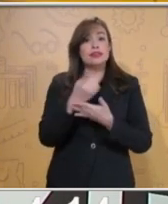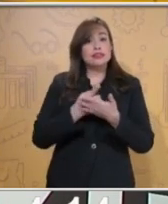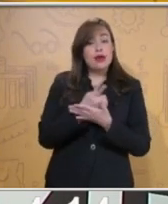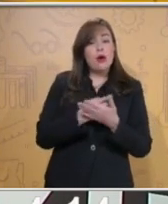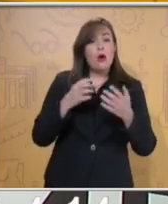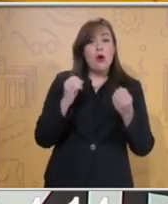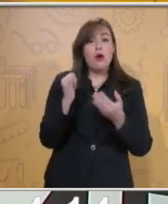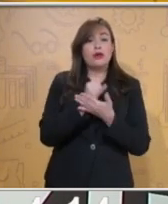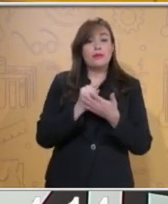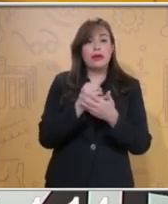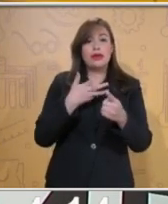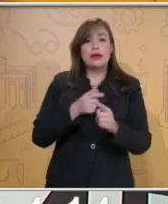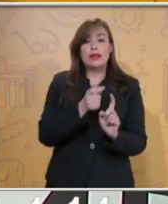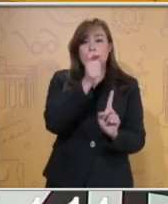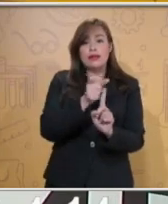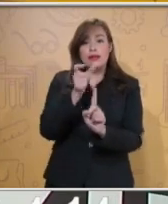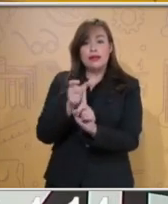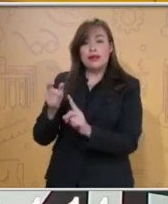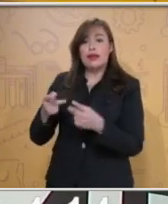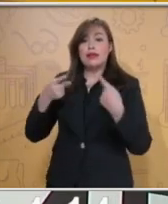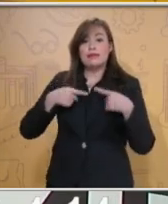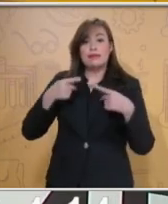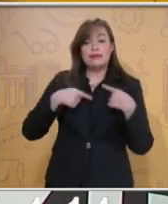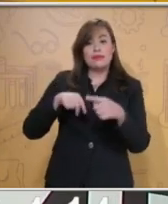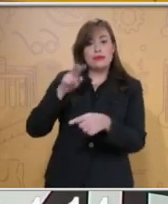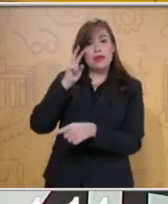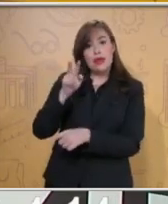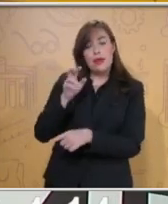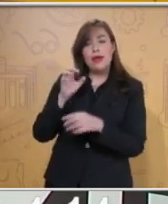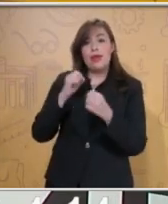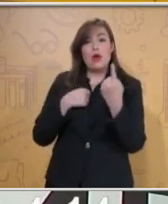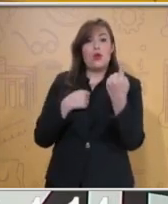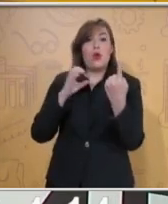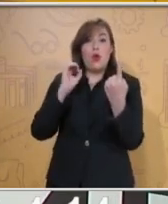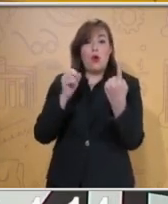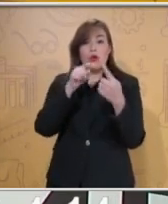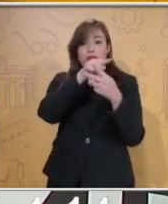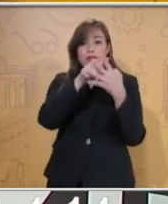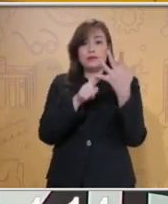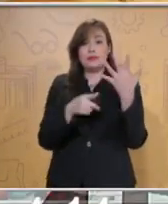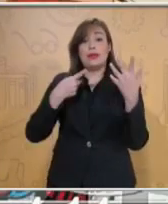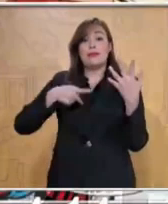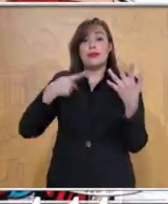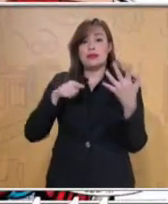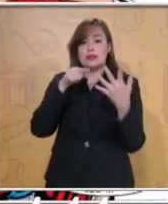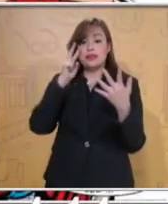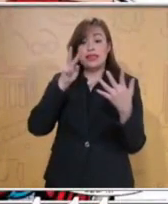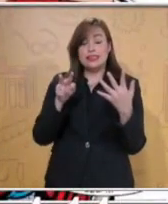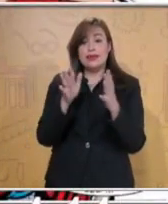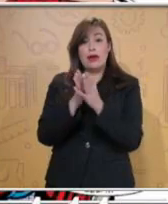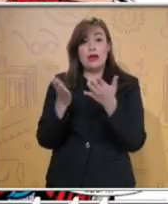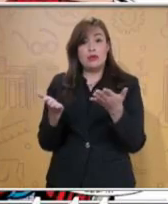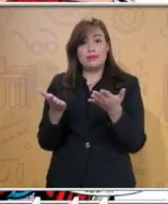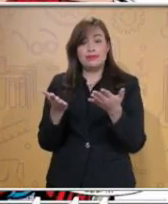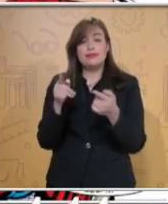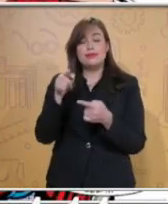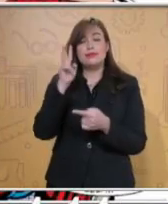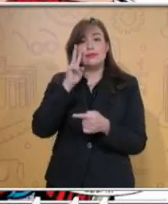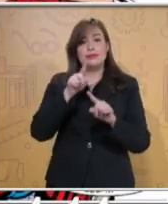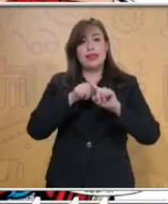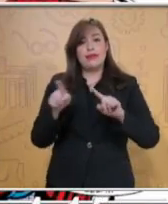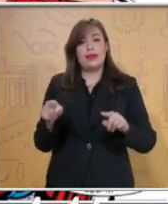the characters telling maybe one or different stories. Okay, that's the main difference between comic strip and comic